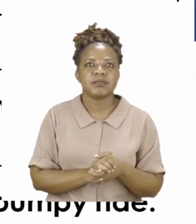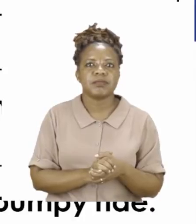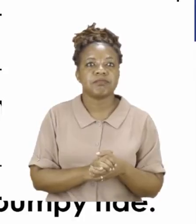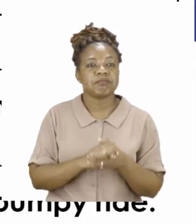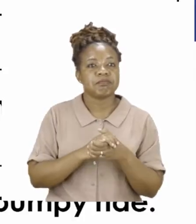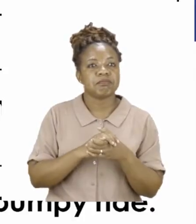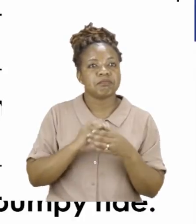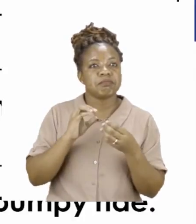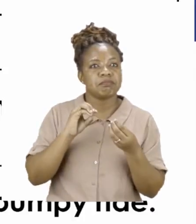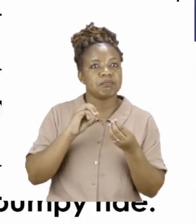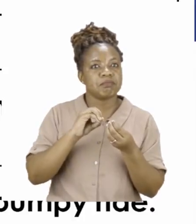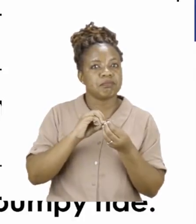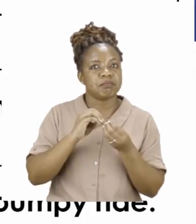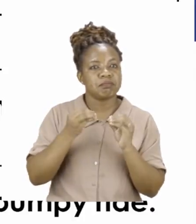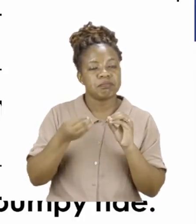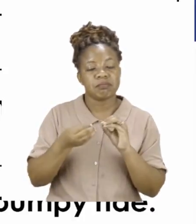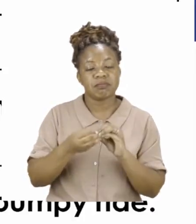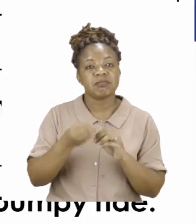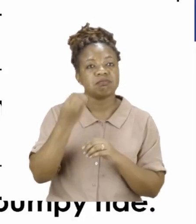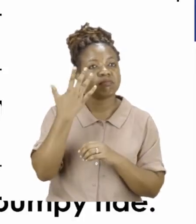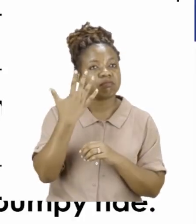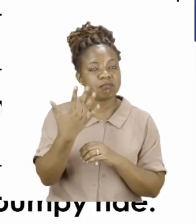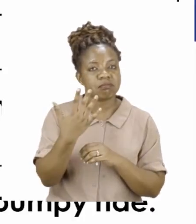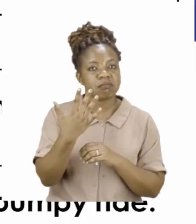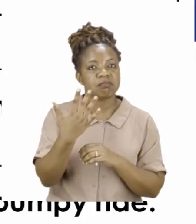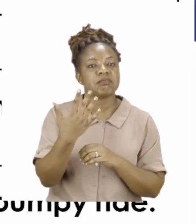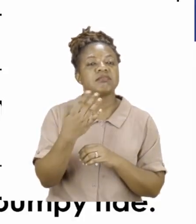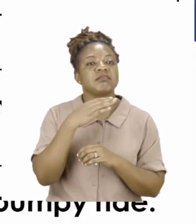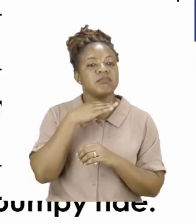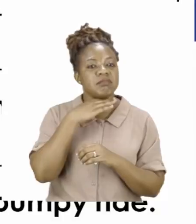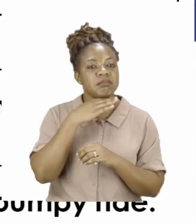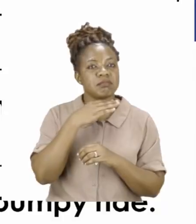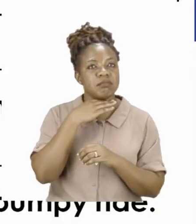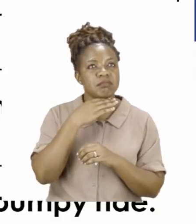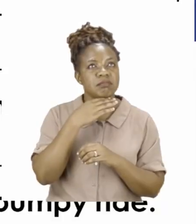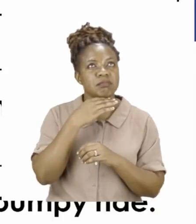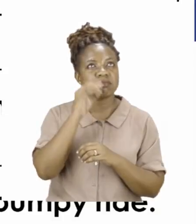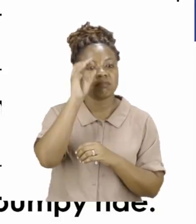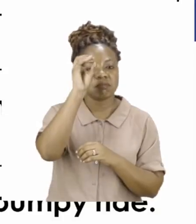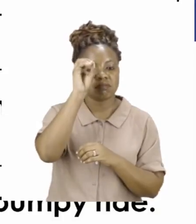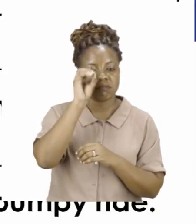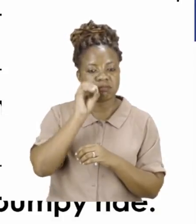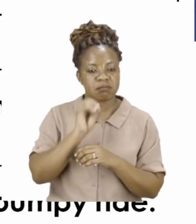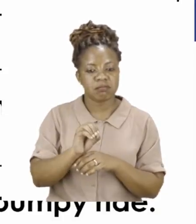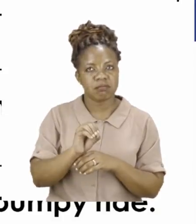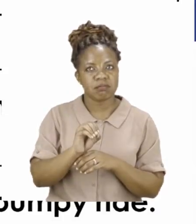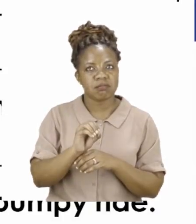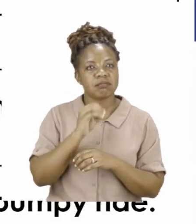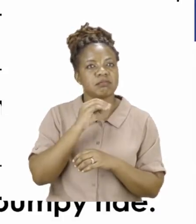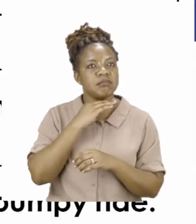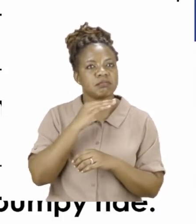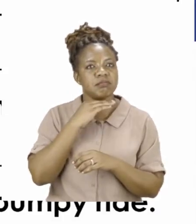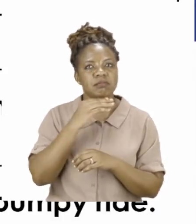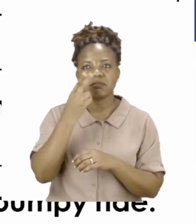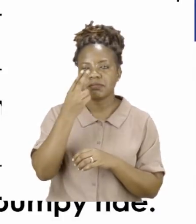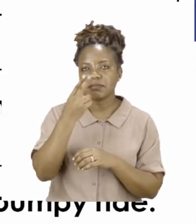5, however, the answer is not in the comprehension passage. This answer is up to you according to